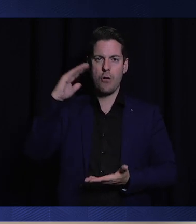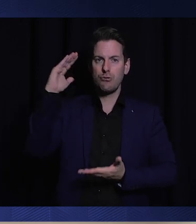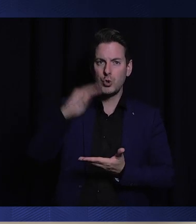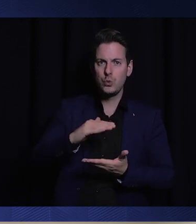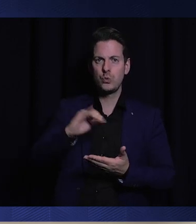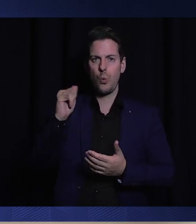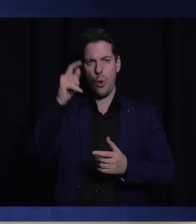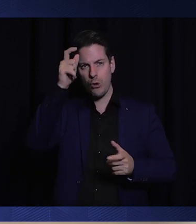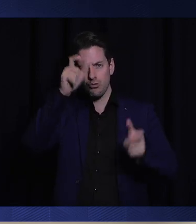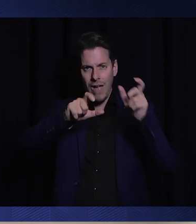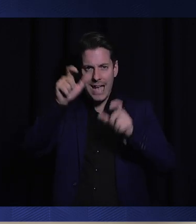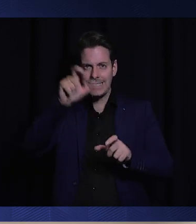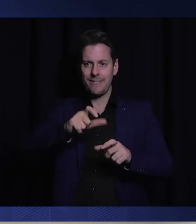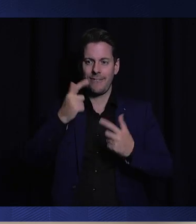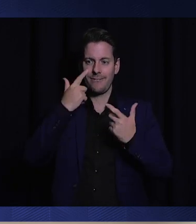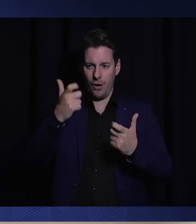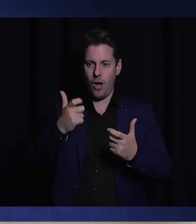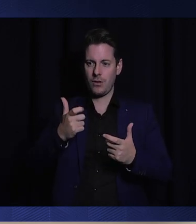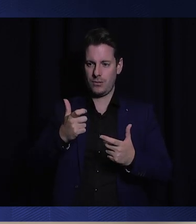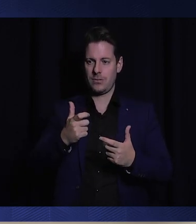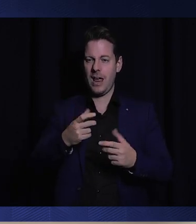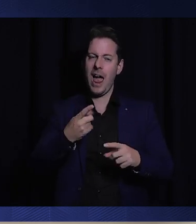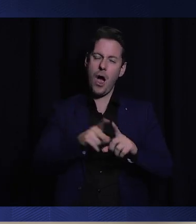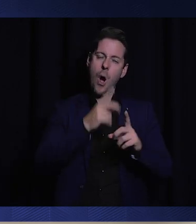to the chair. Thank you.